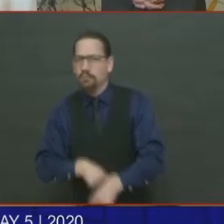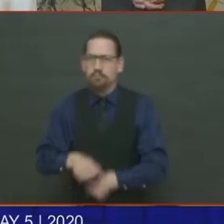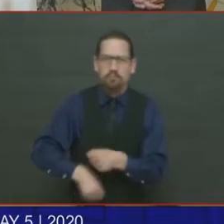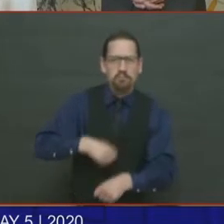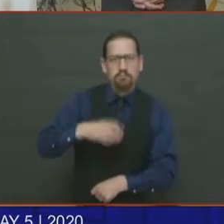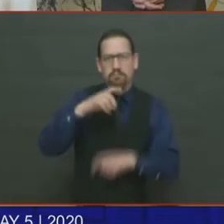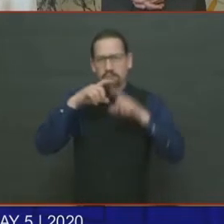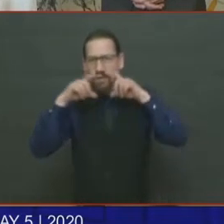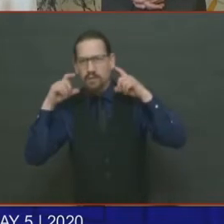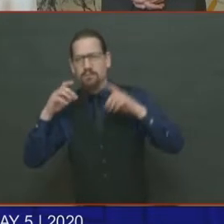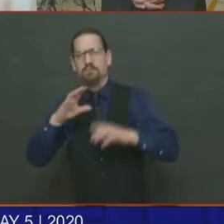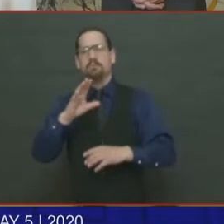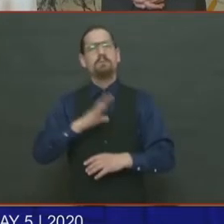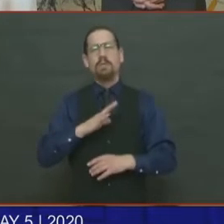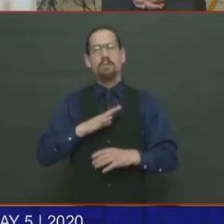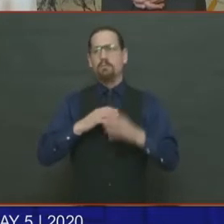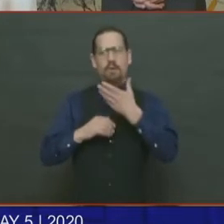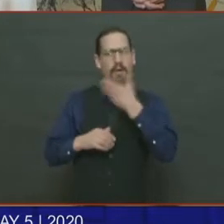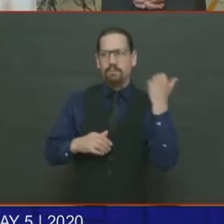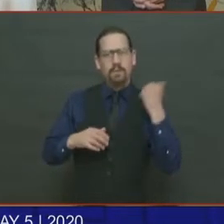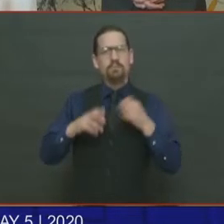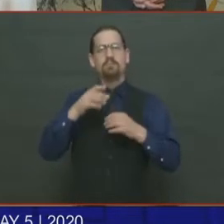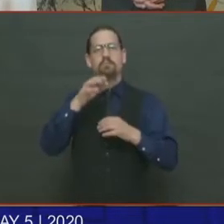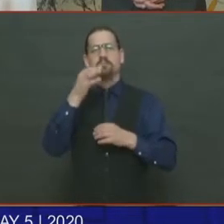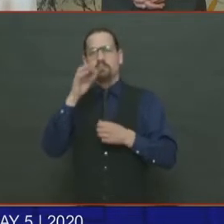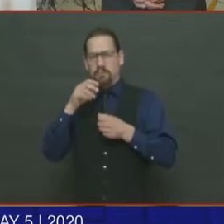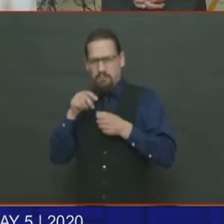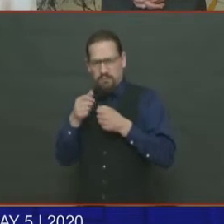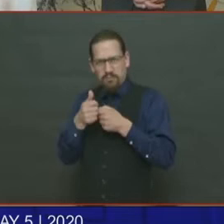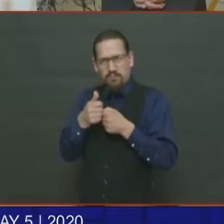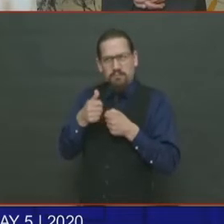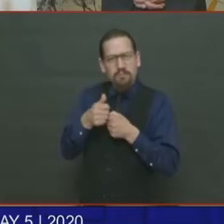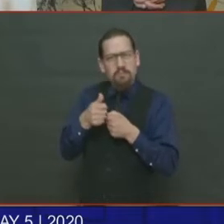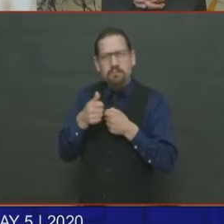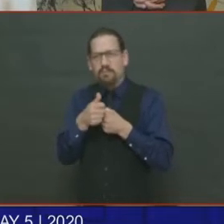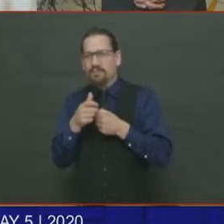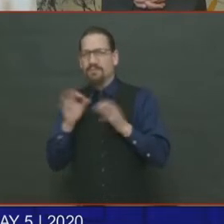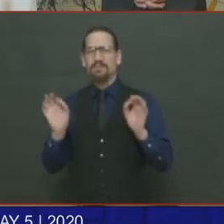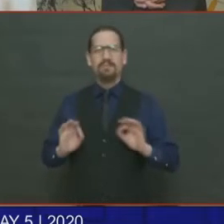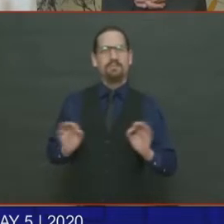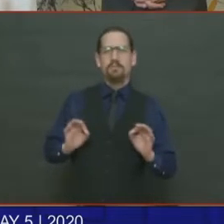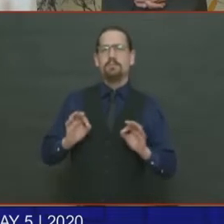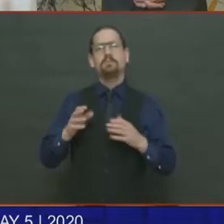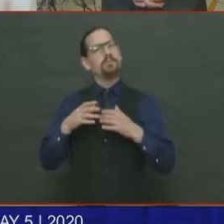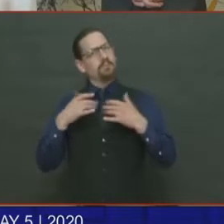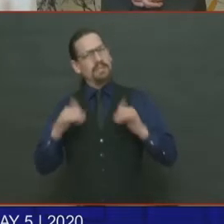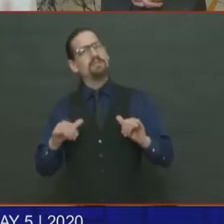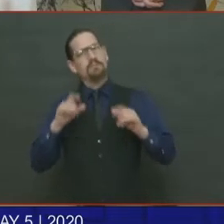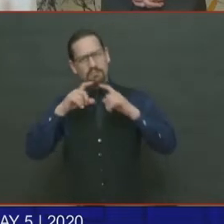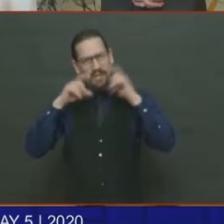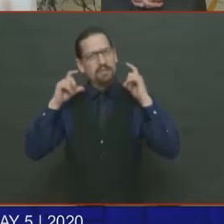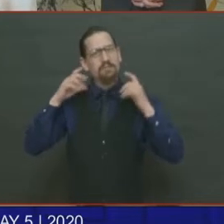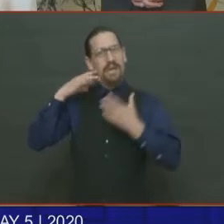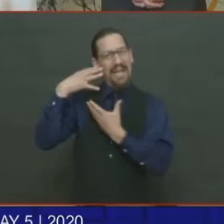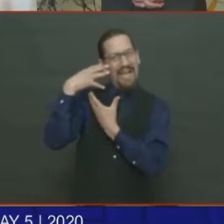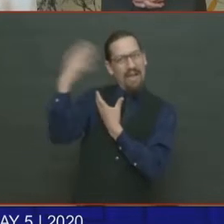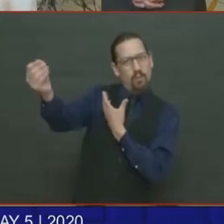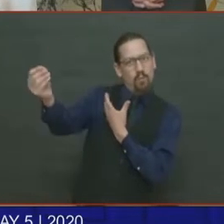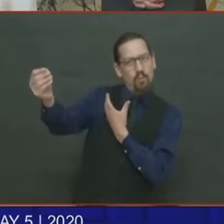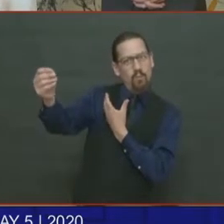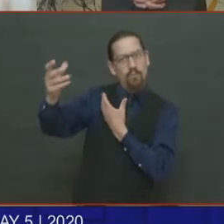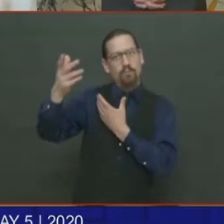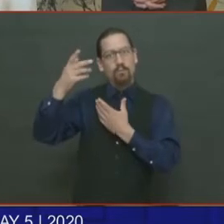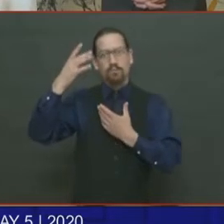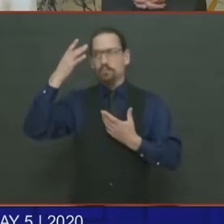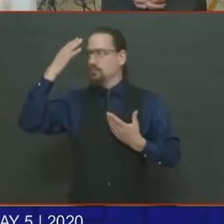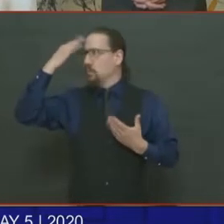mask. If you're out and about with outside in a wide open area with